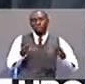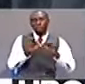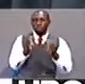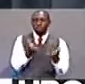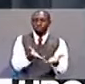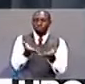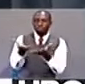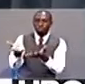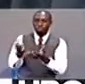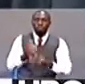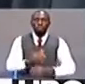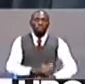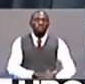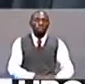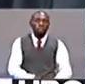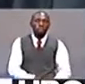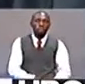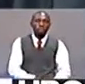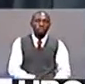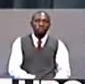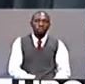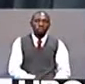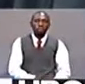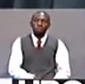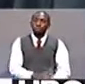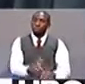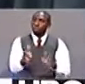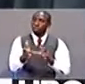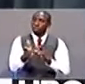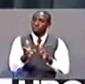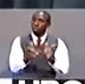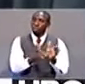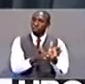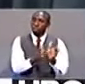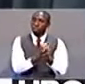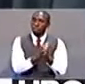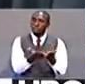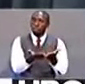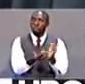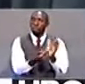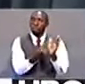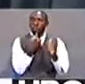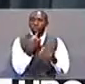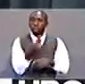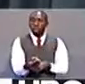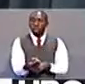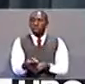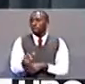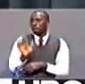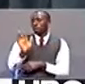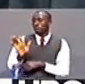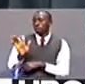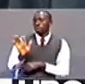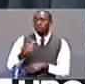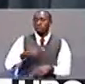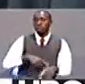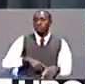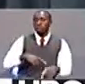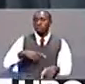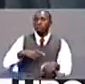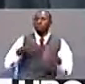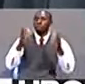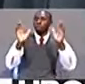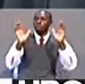Madam Speaker, the Bible says, let your light shine before men so